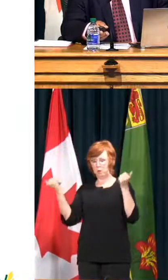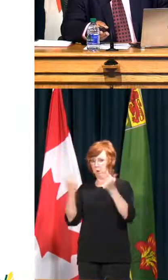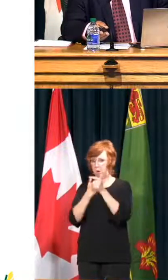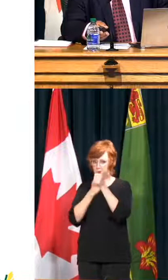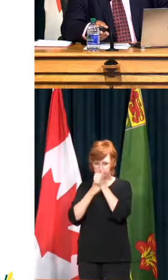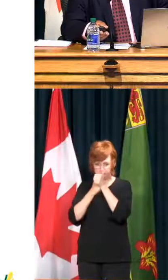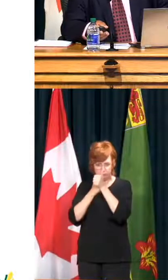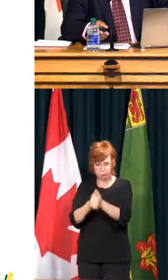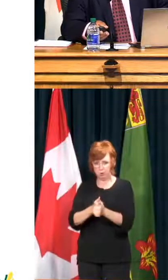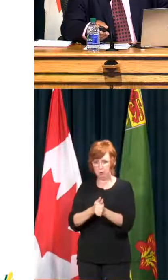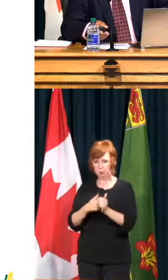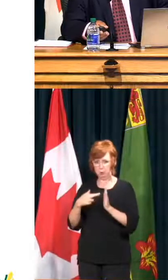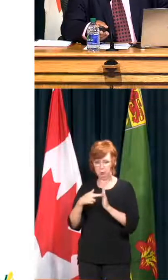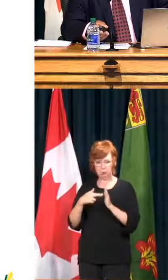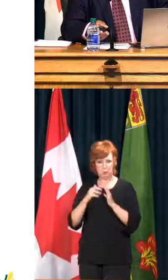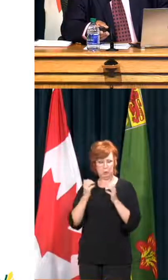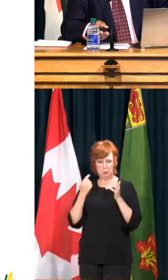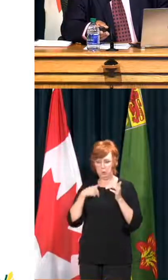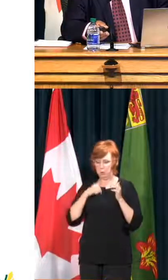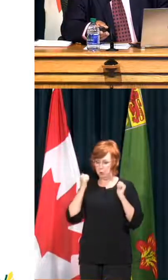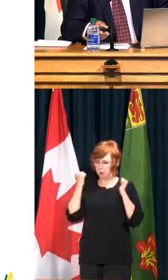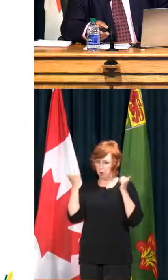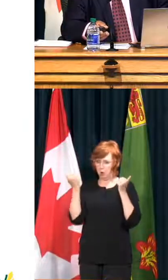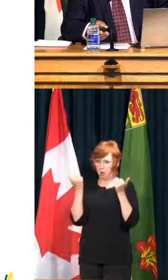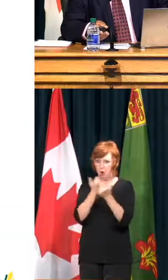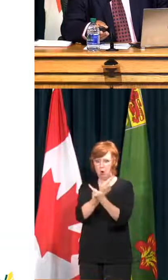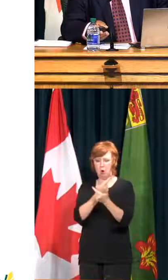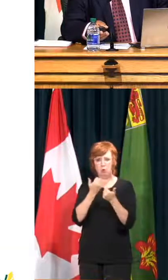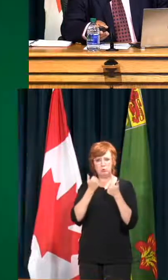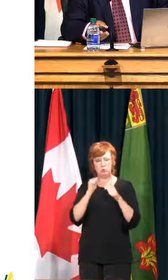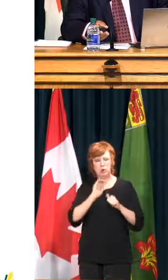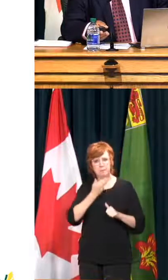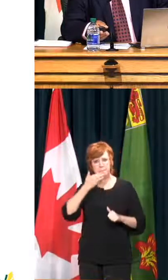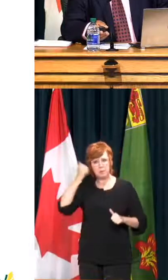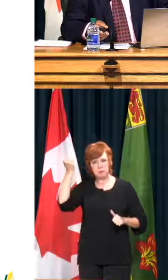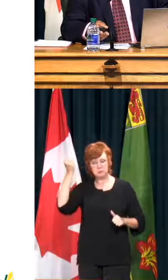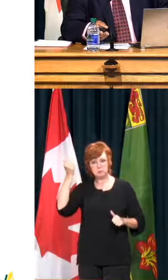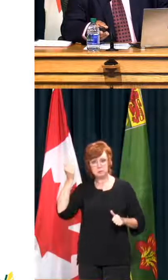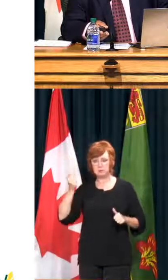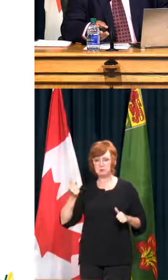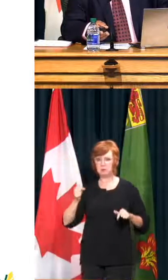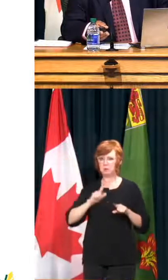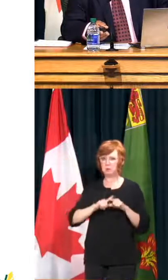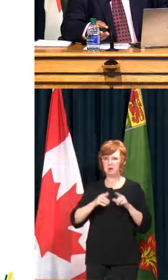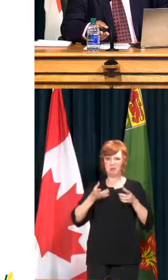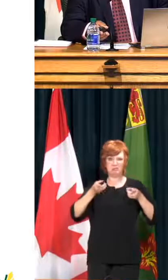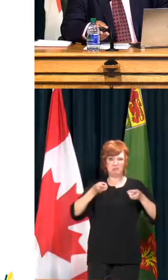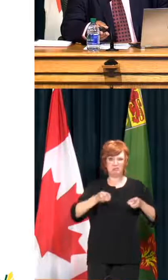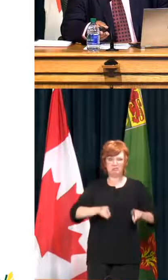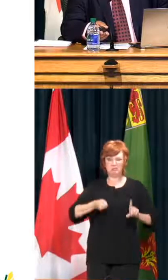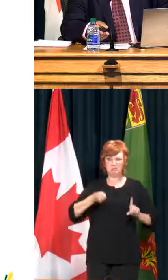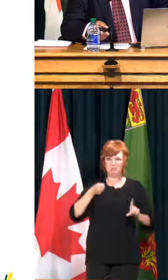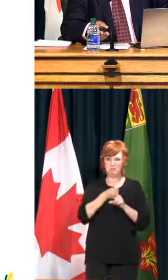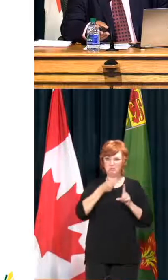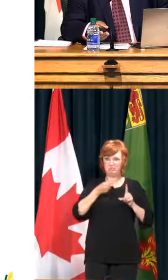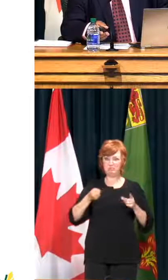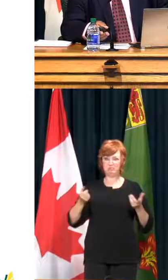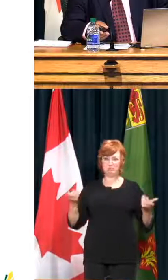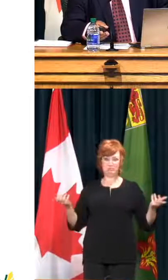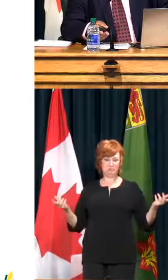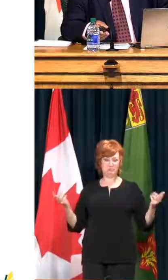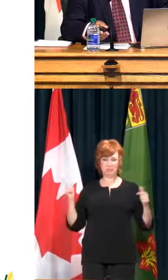if someone visits a certain business and there needs to be public service announcement of there's a staff member who got exposed